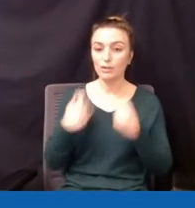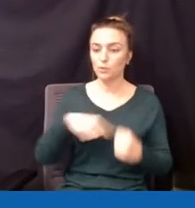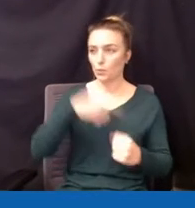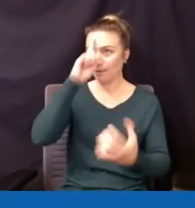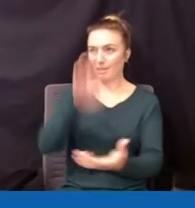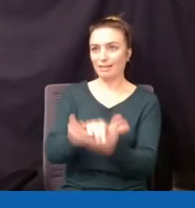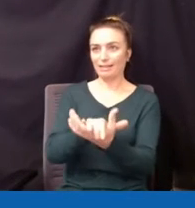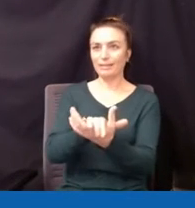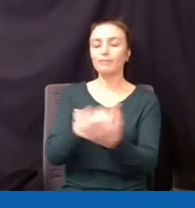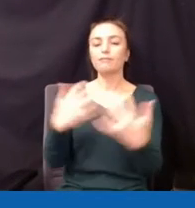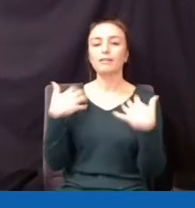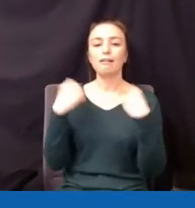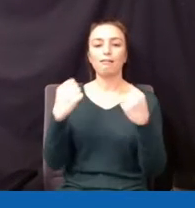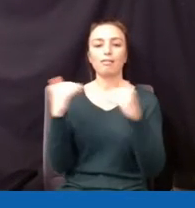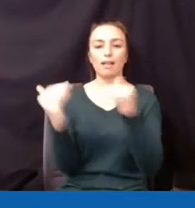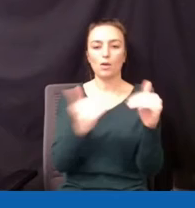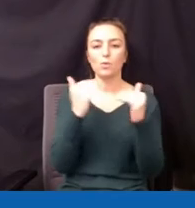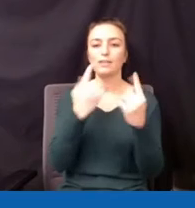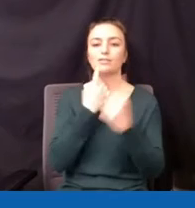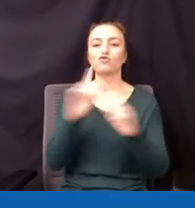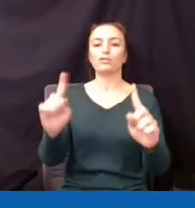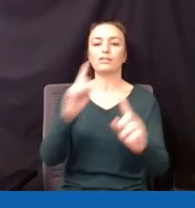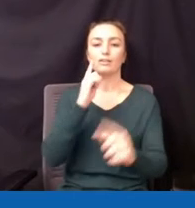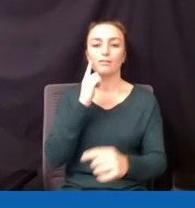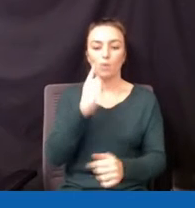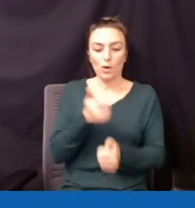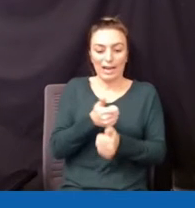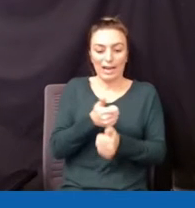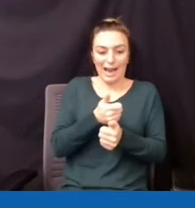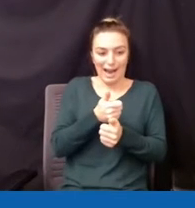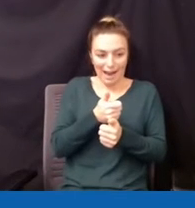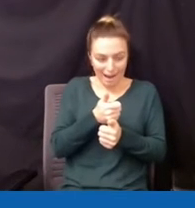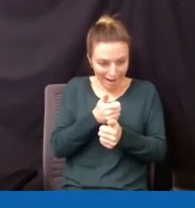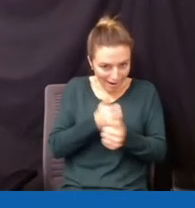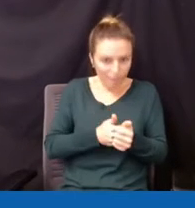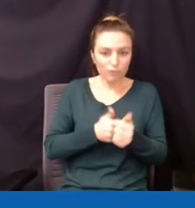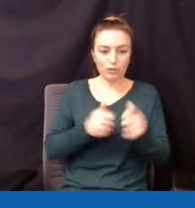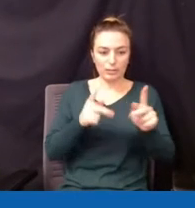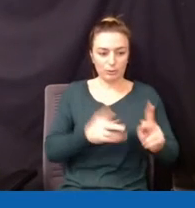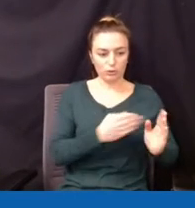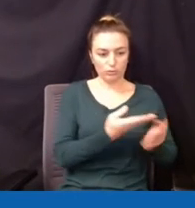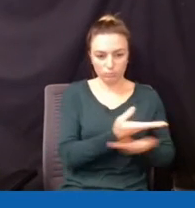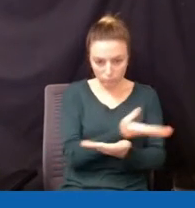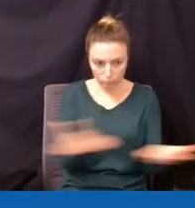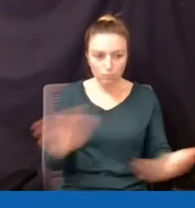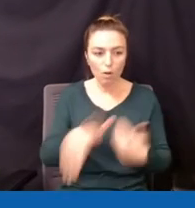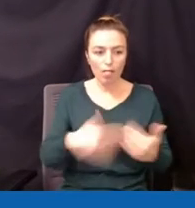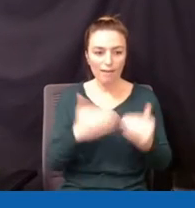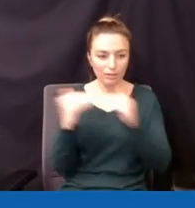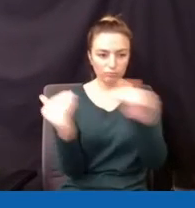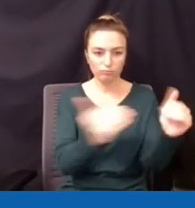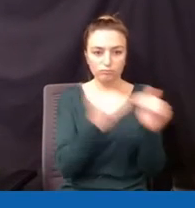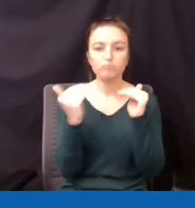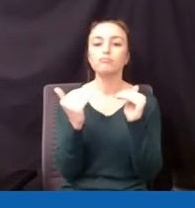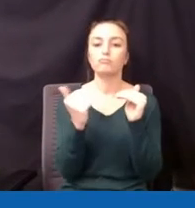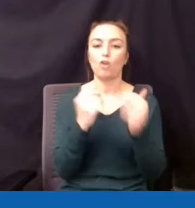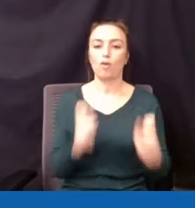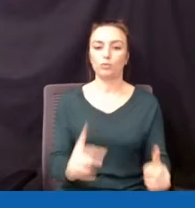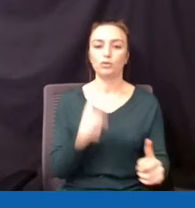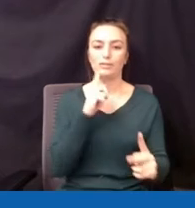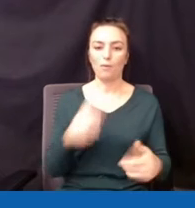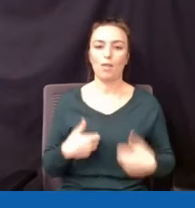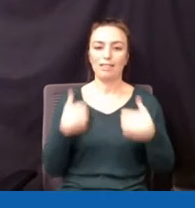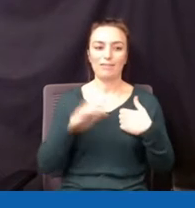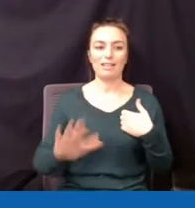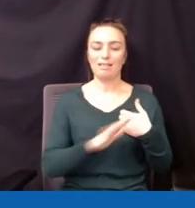when every person has a fair and just opportunity to live their healthiest life. I think oftentimes we hear health equity